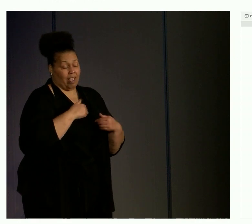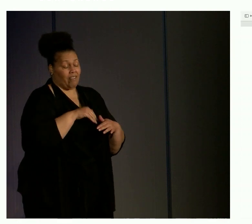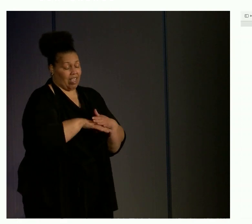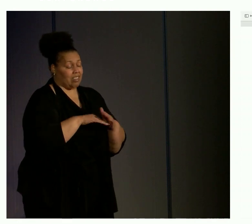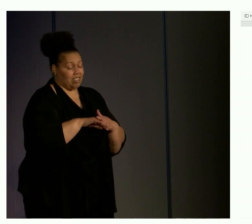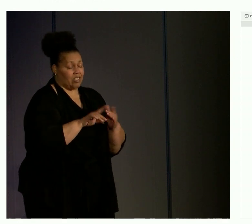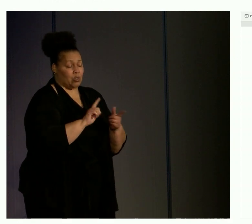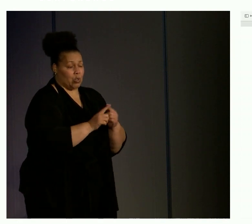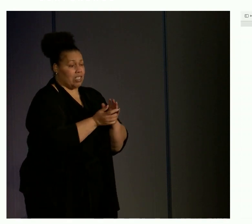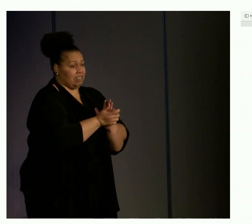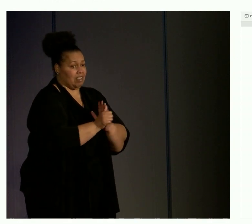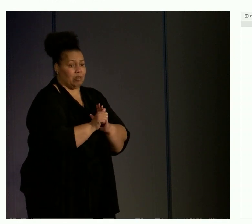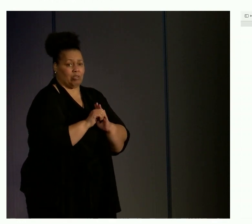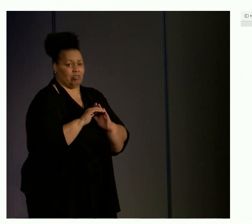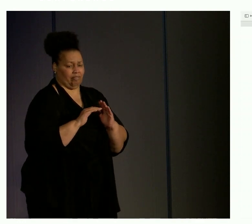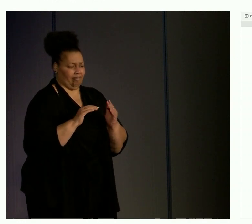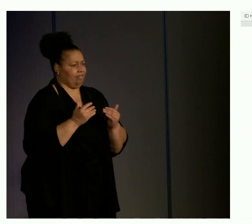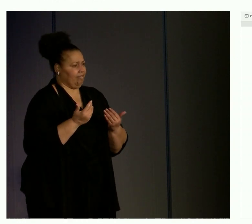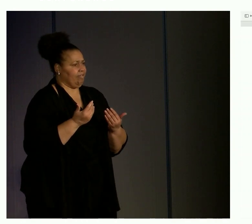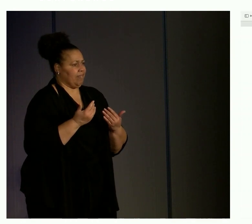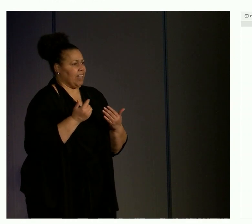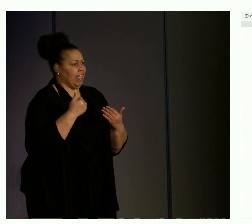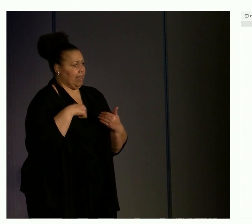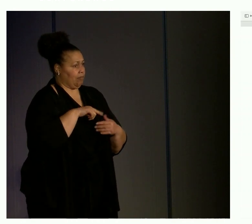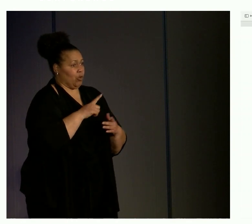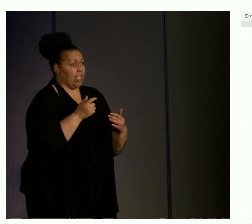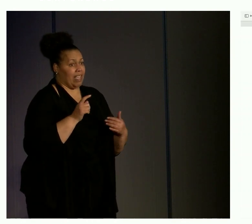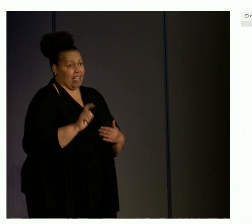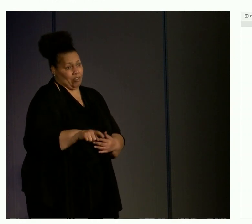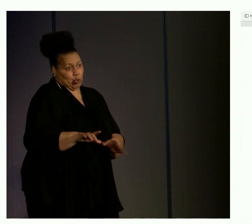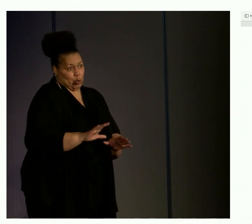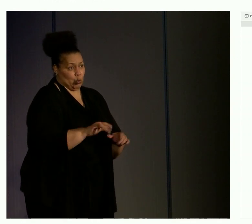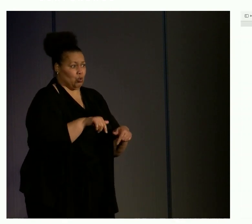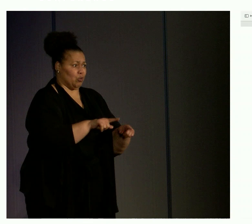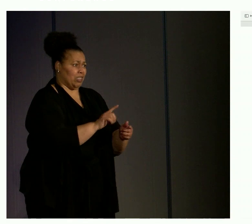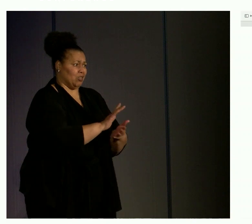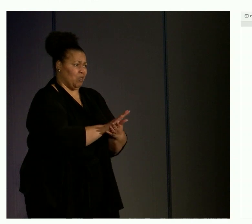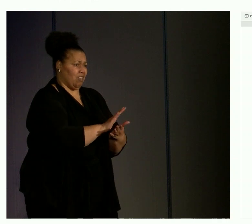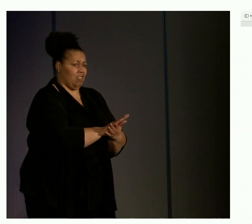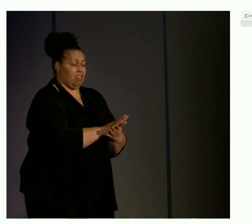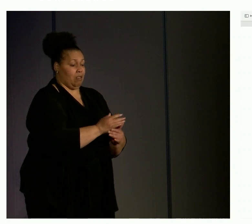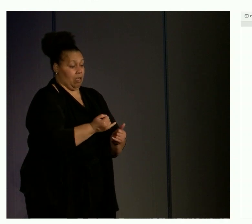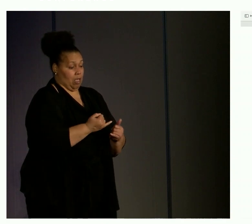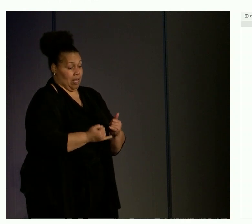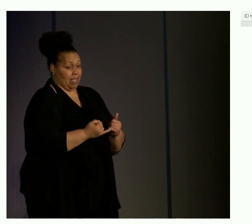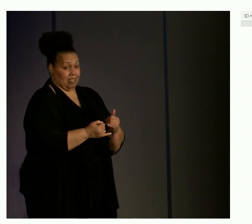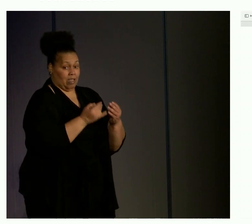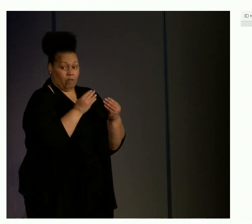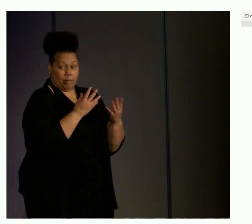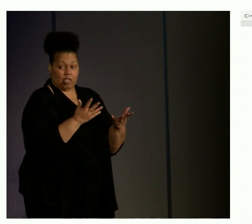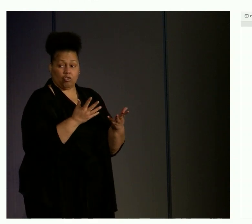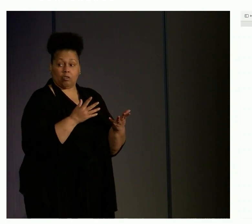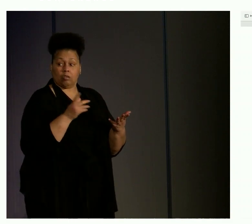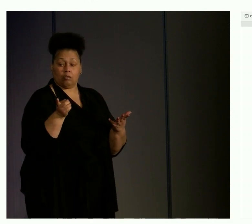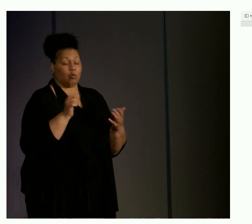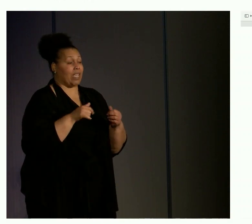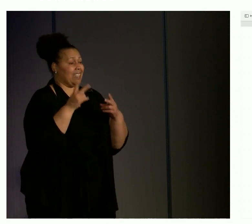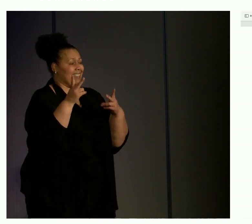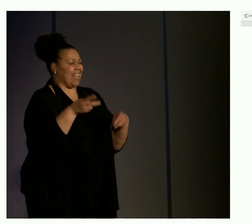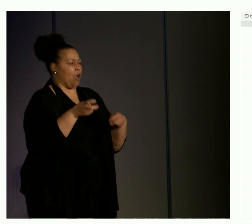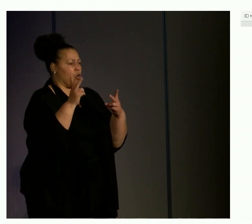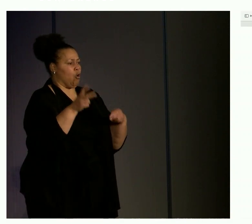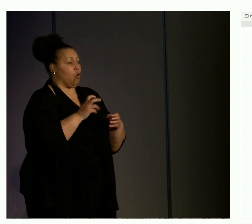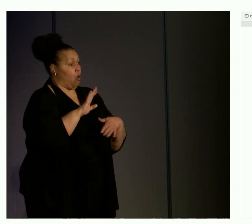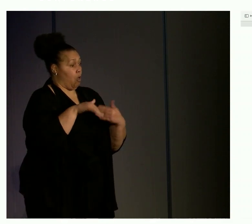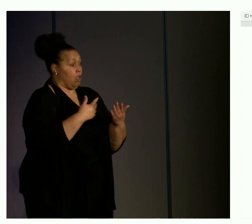the skills that we have to do at school. And last information, you can download all